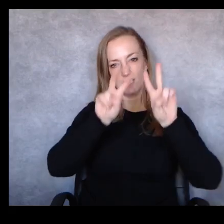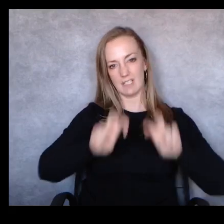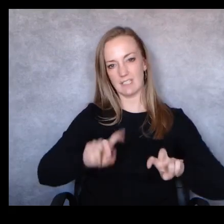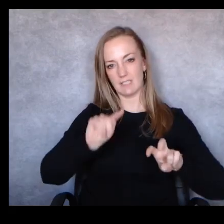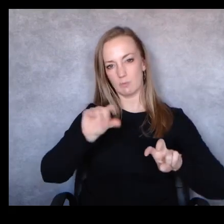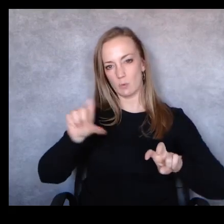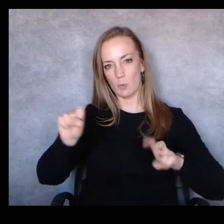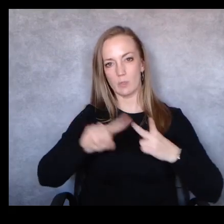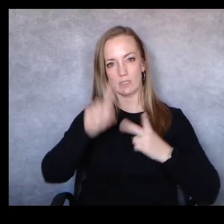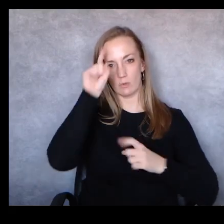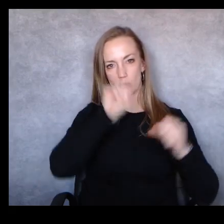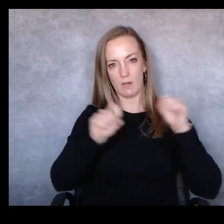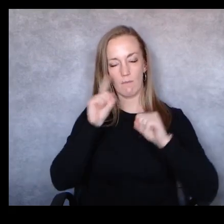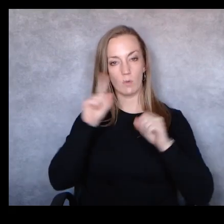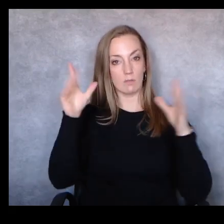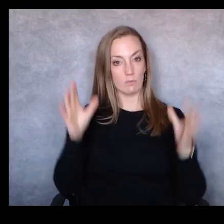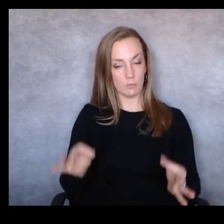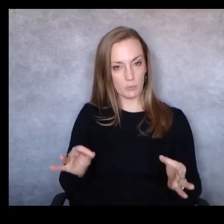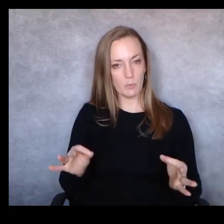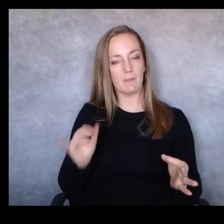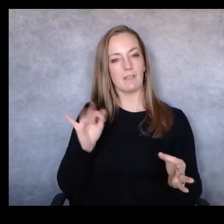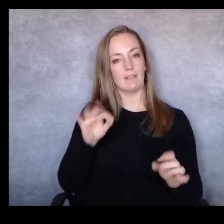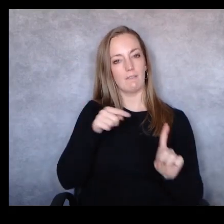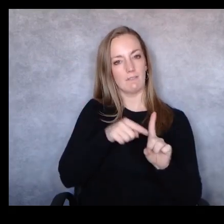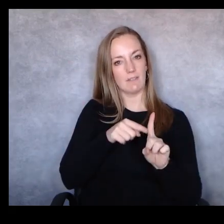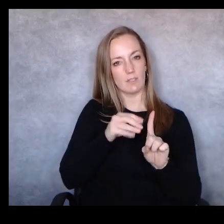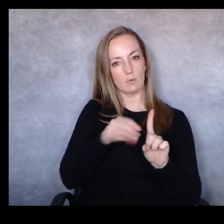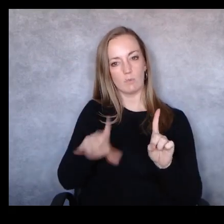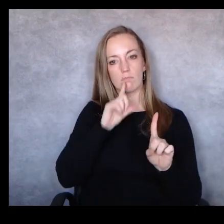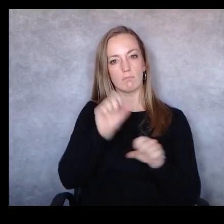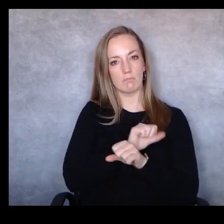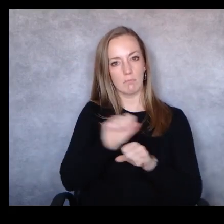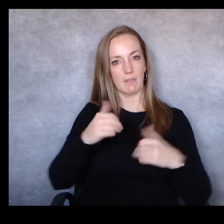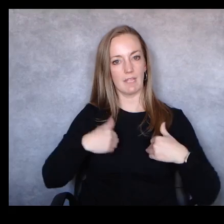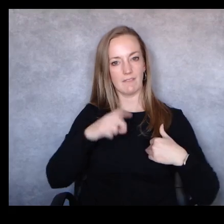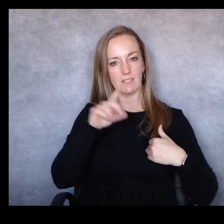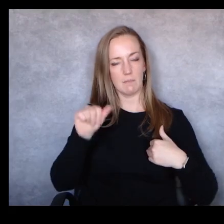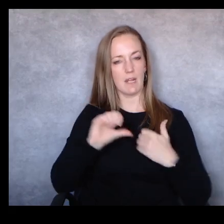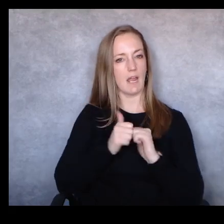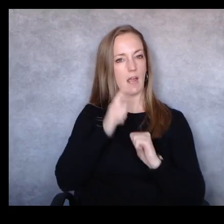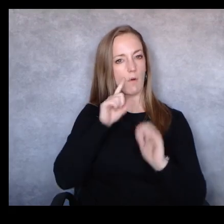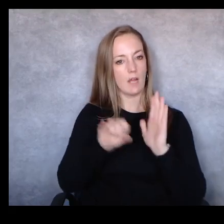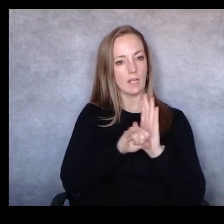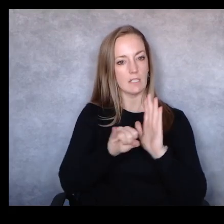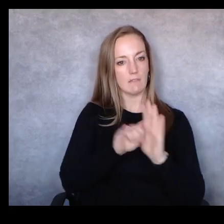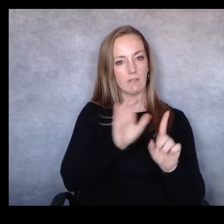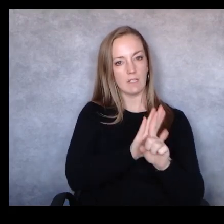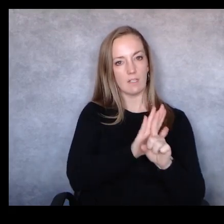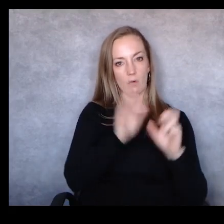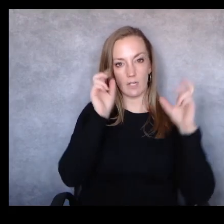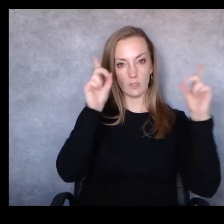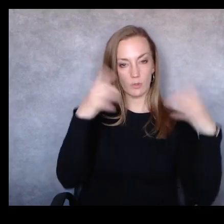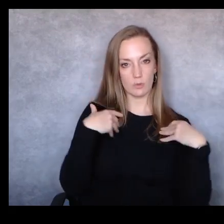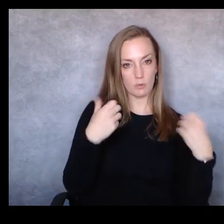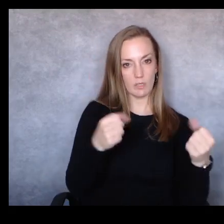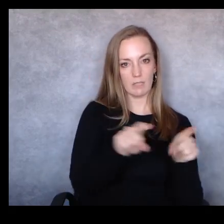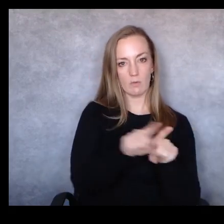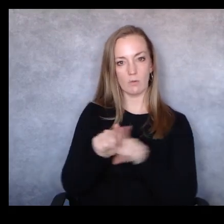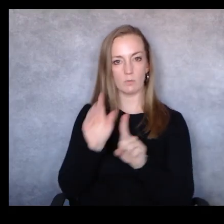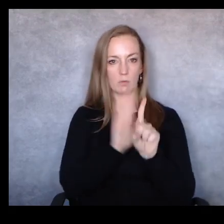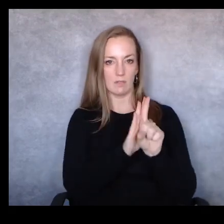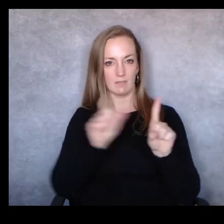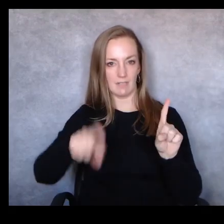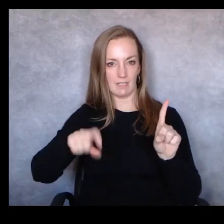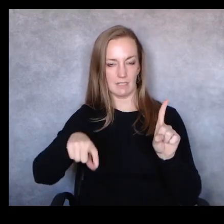and strategies to determine if the child has a disability by identifying their educational strengths and needs.